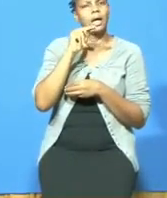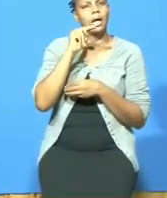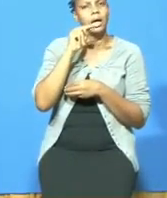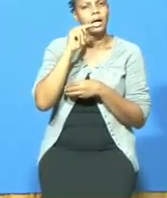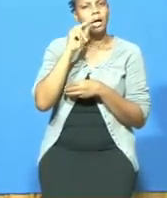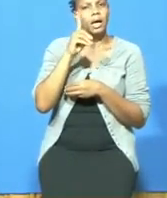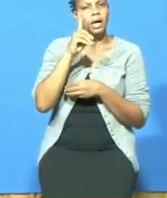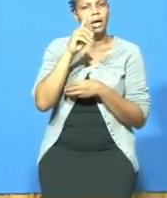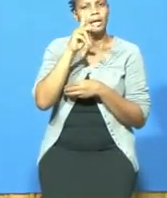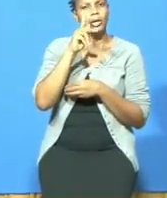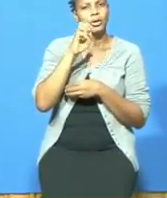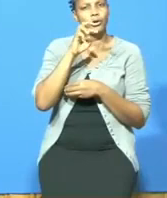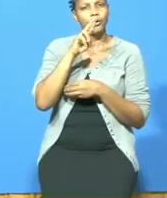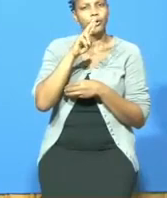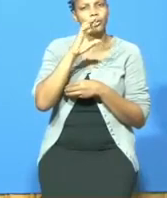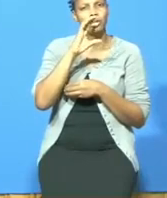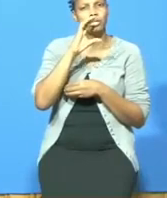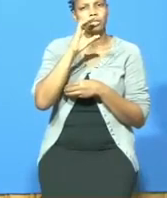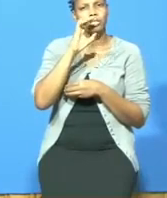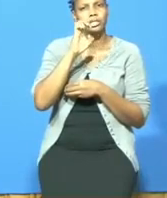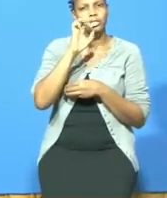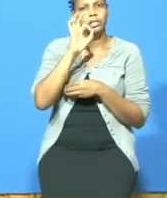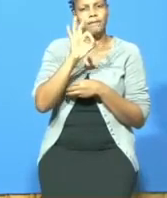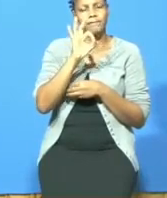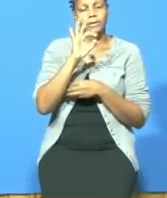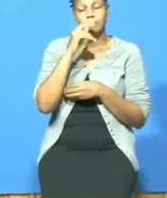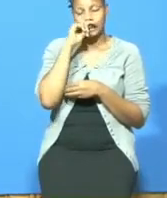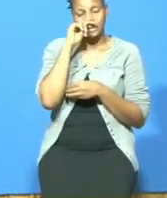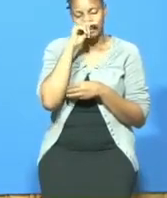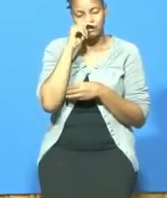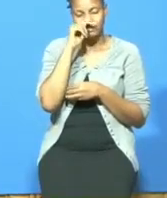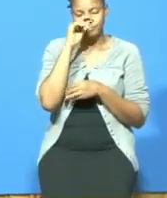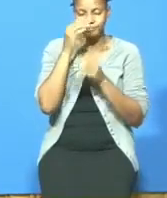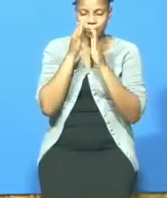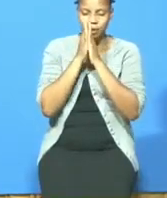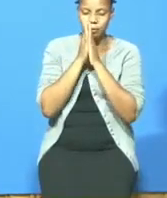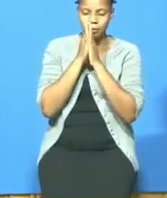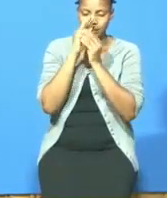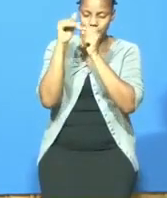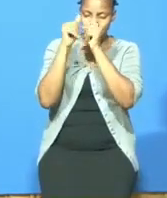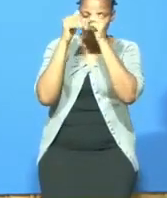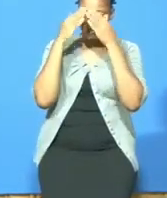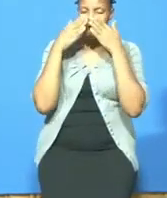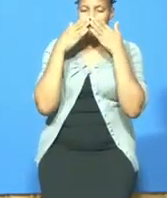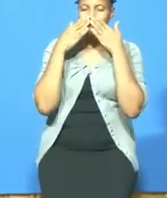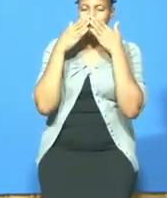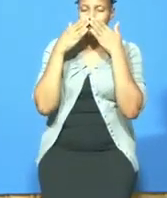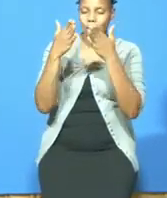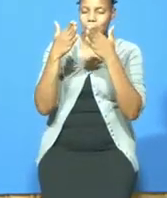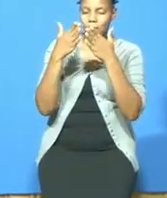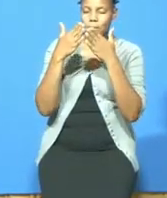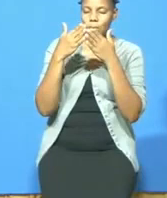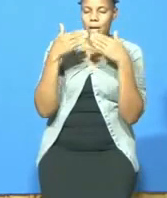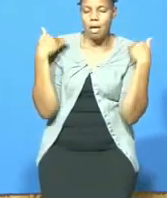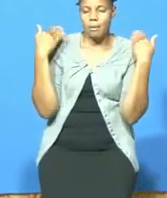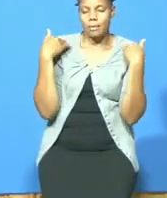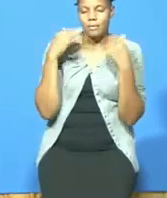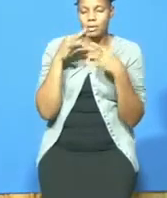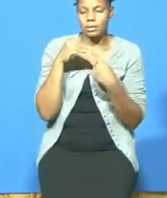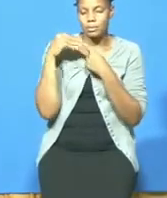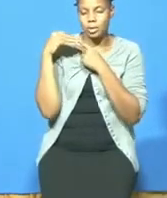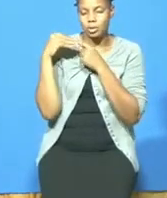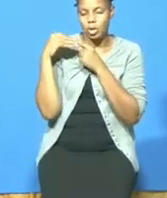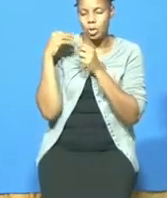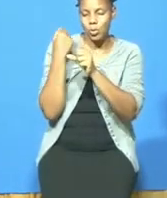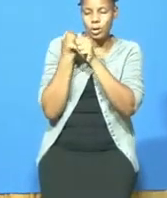pray. Heavenly Father, and oh God, we are so happy for the special moving of your